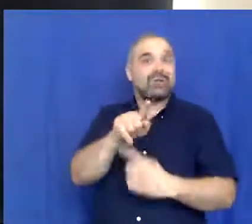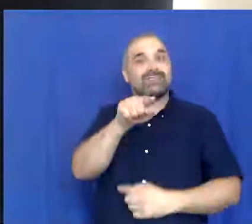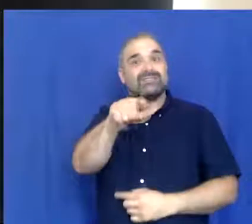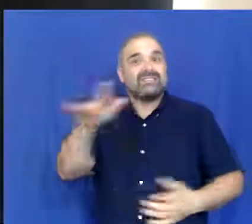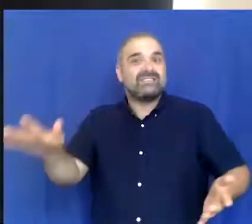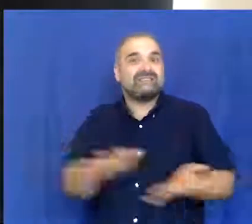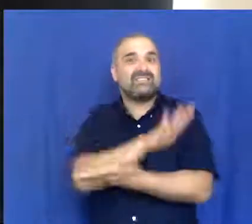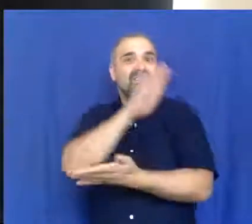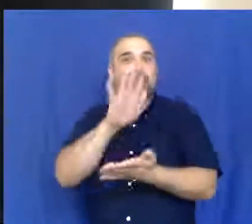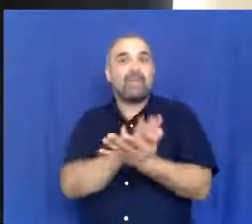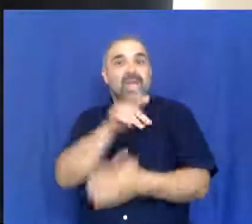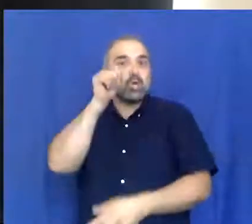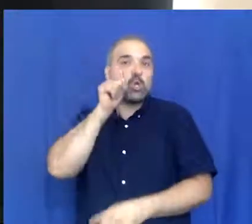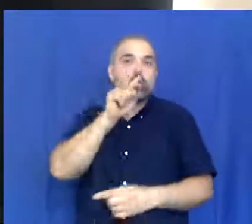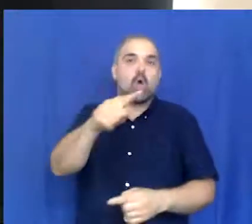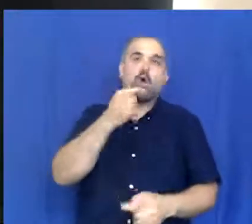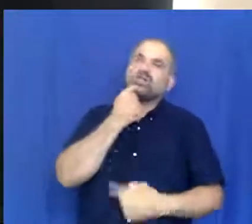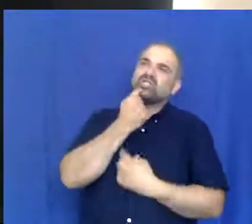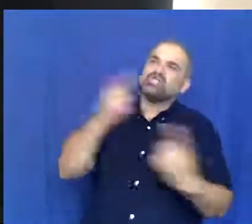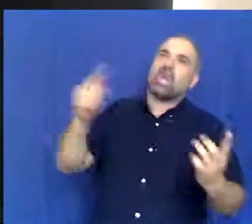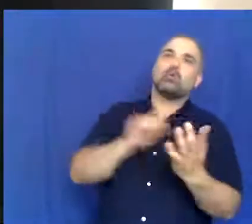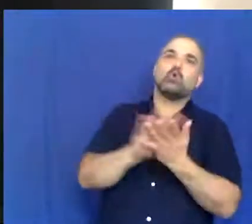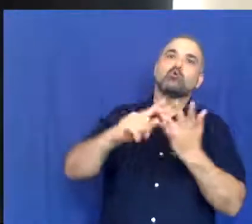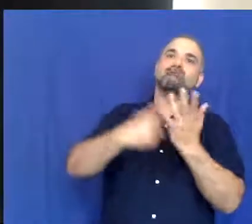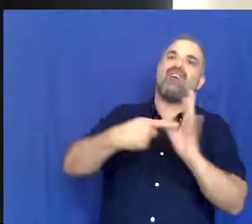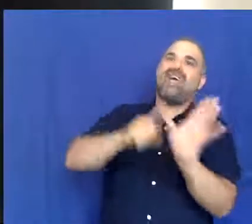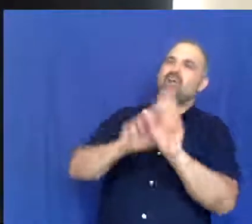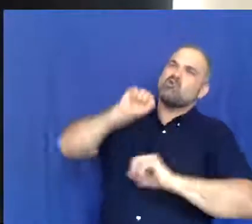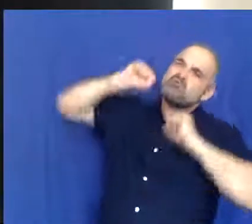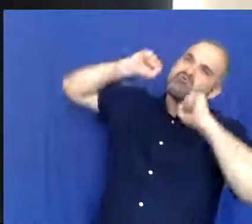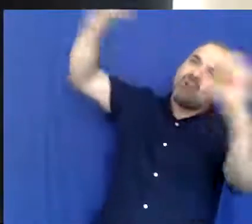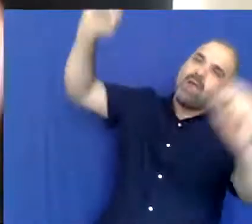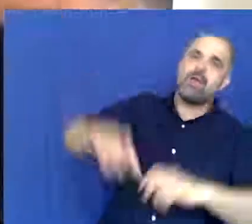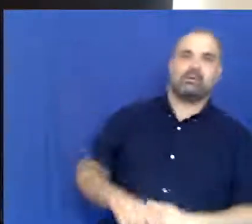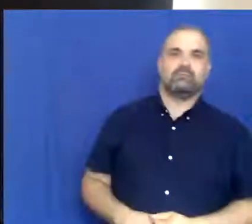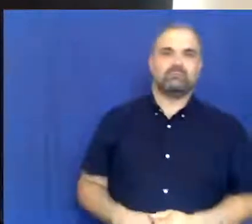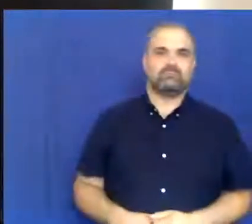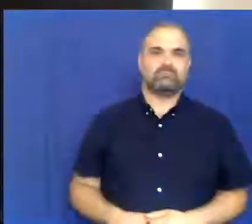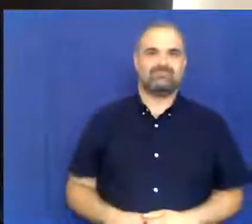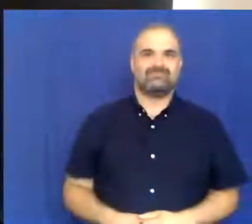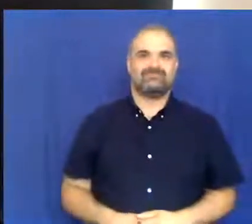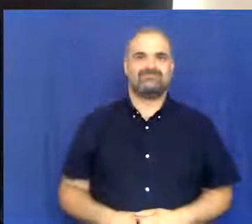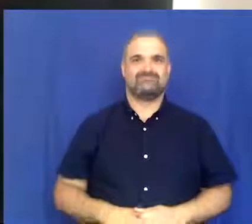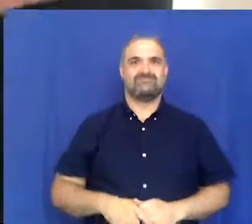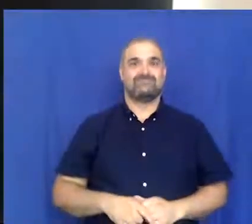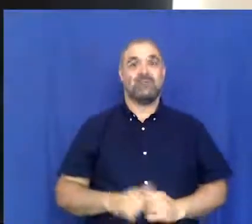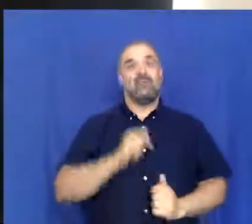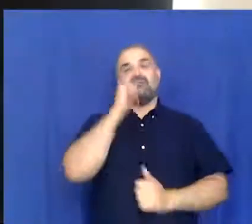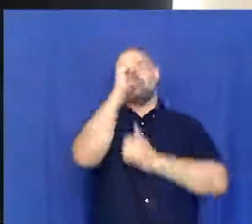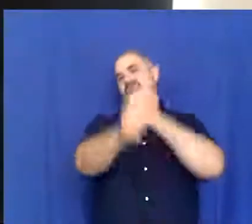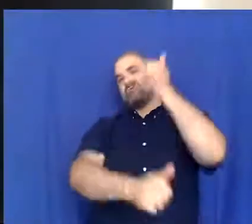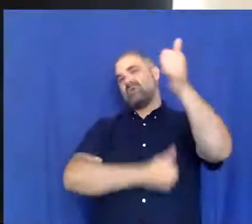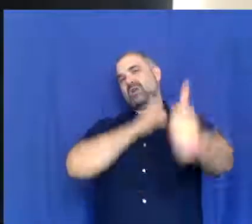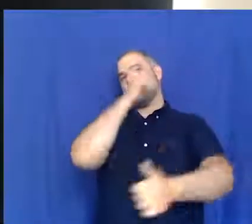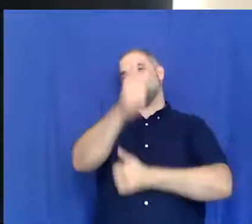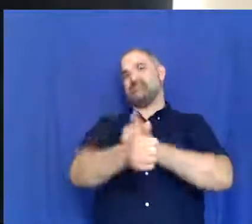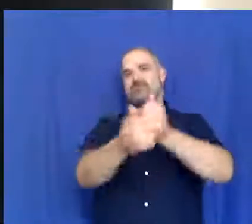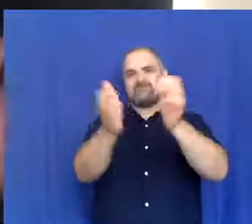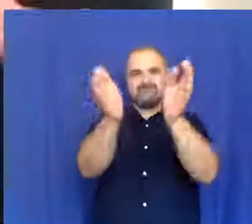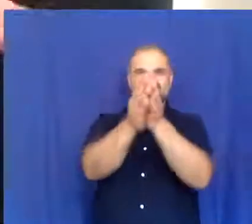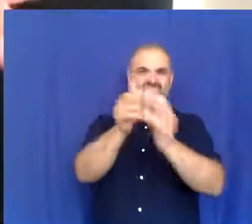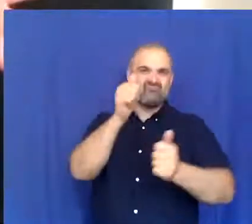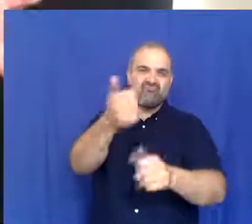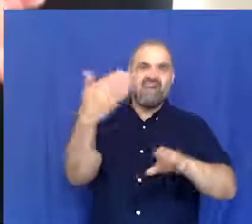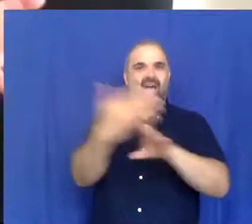you really want to show it, if you're happy and you know it, shout hooray, hooray. Well